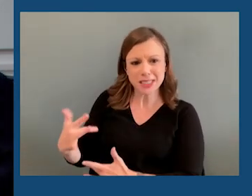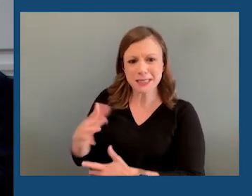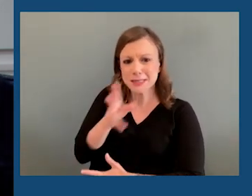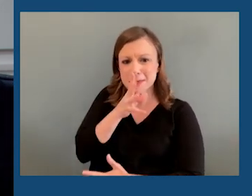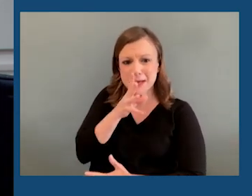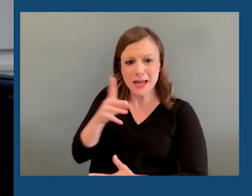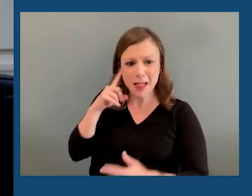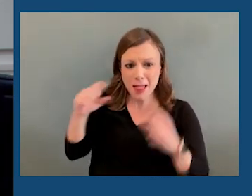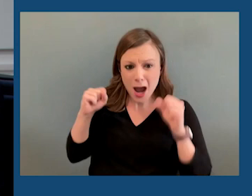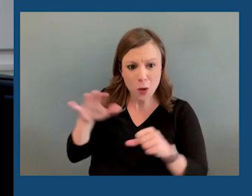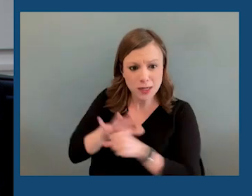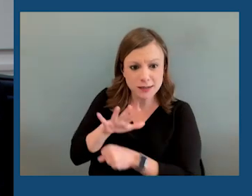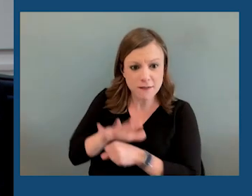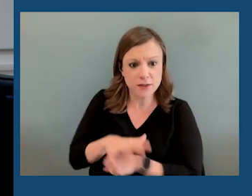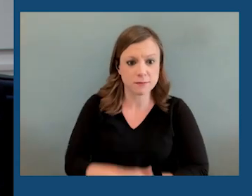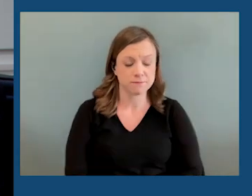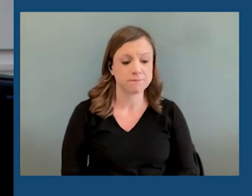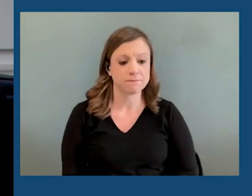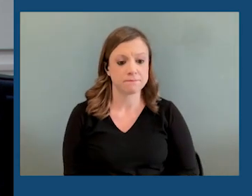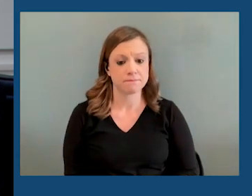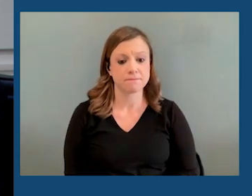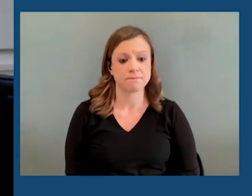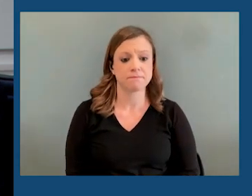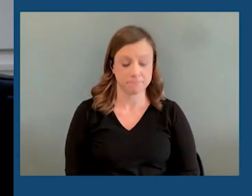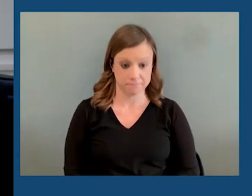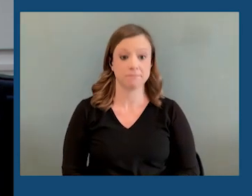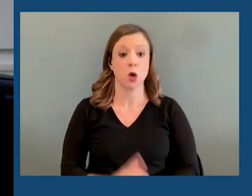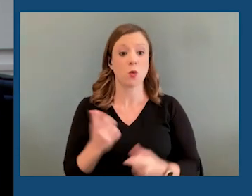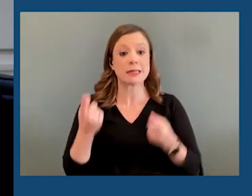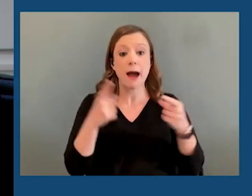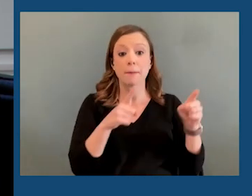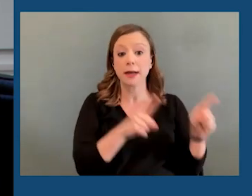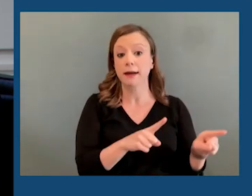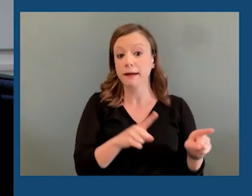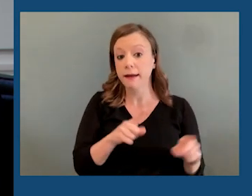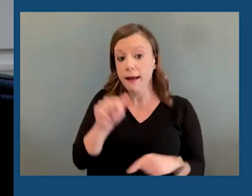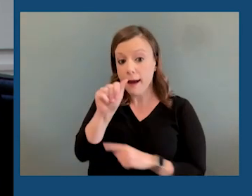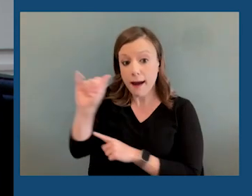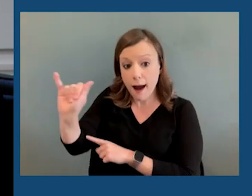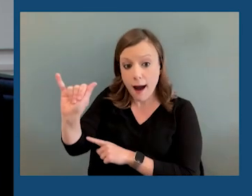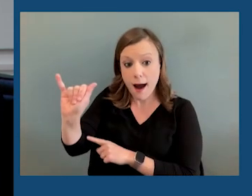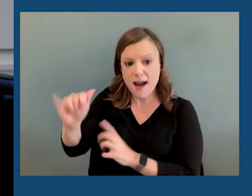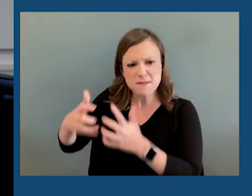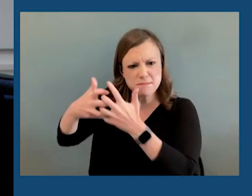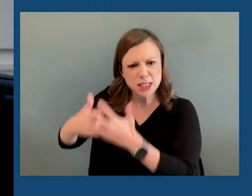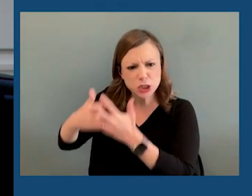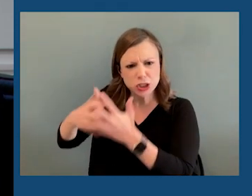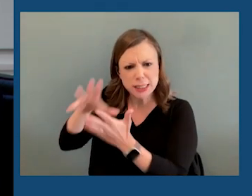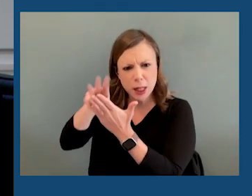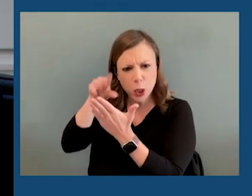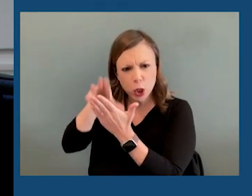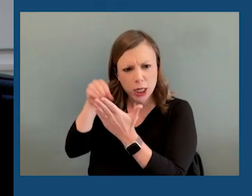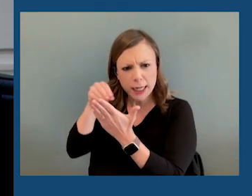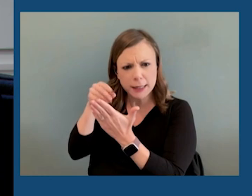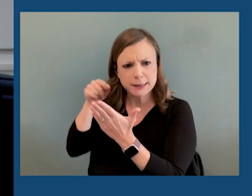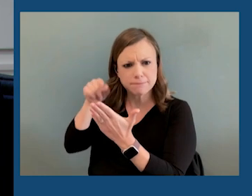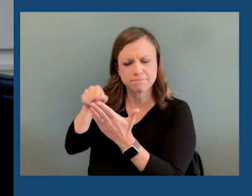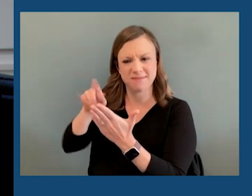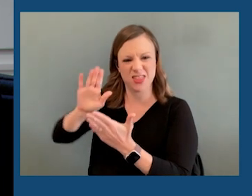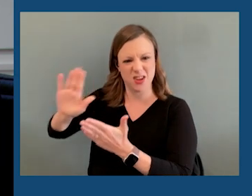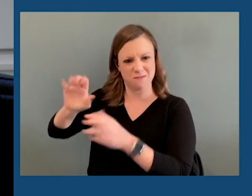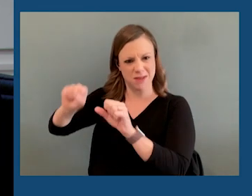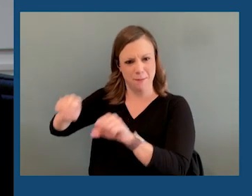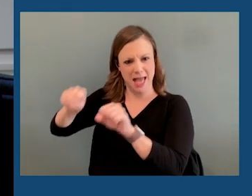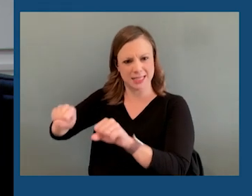When you think about what's going on in AI and machine learning, the capacity, the computer